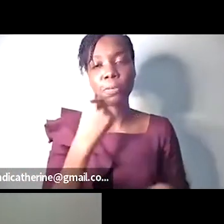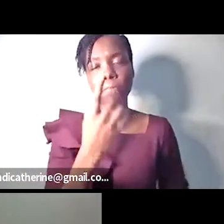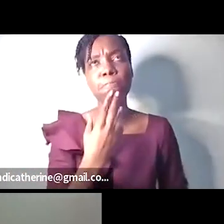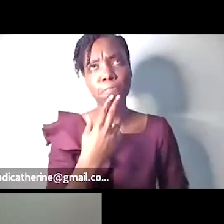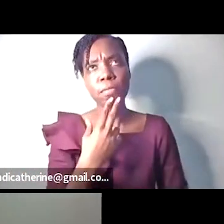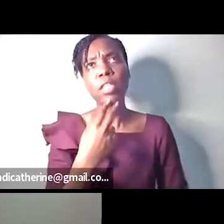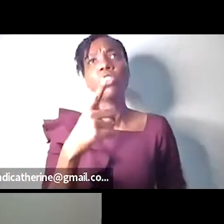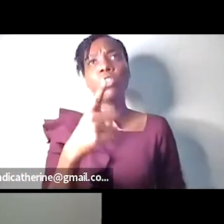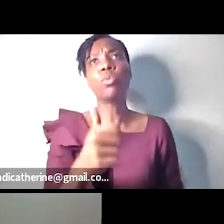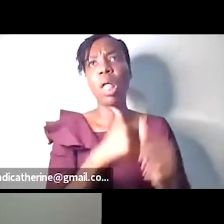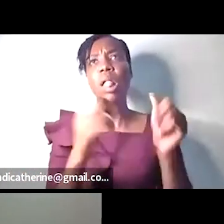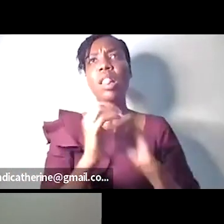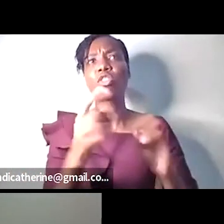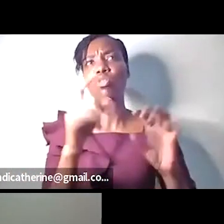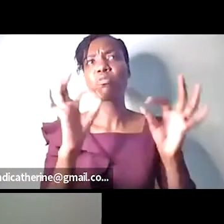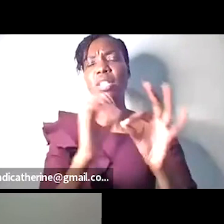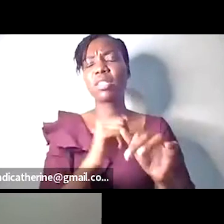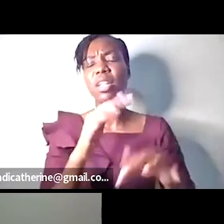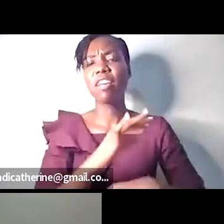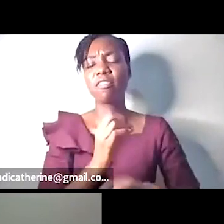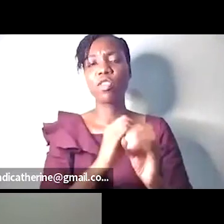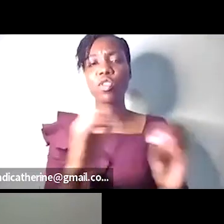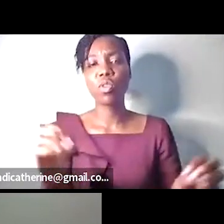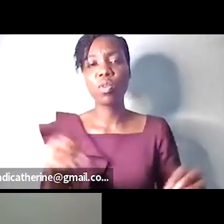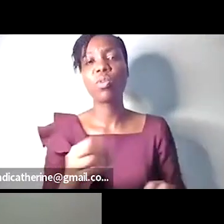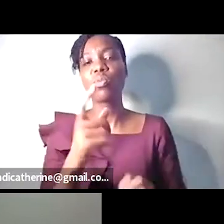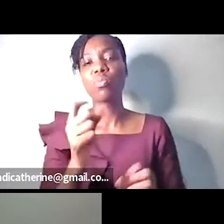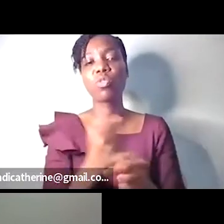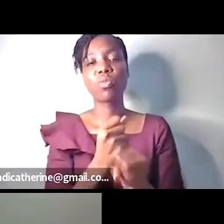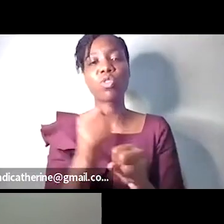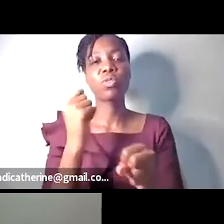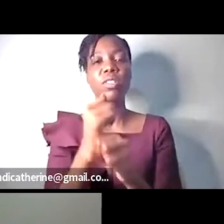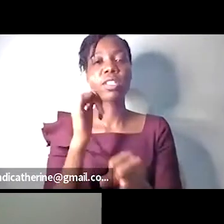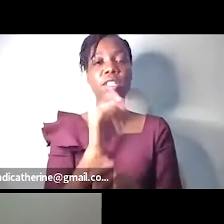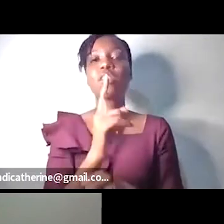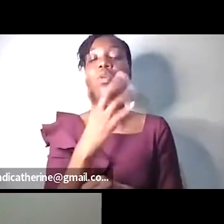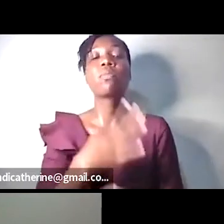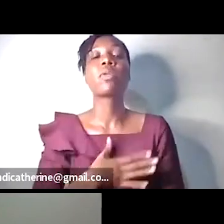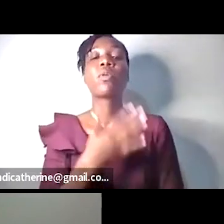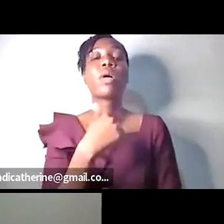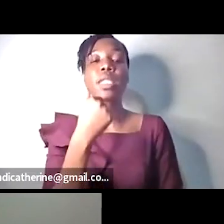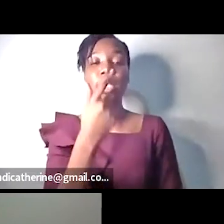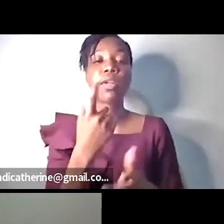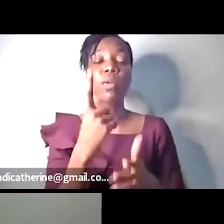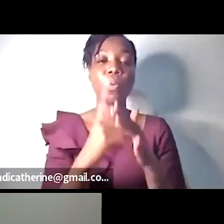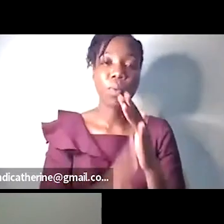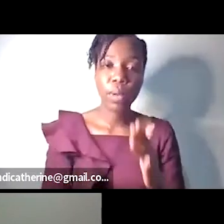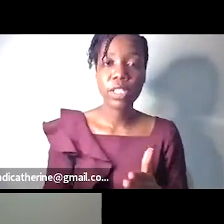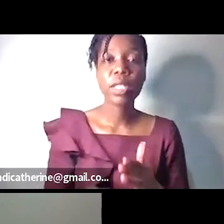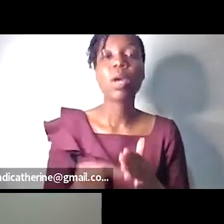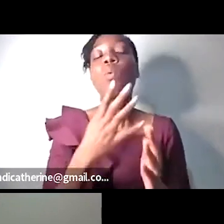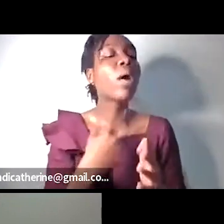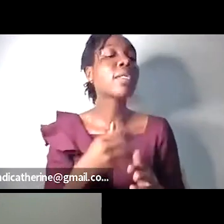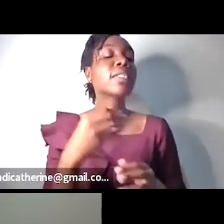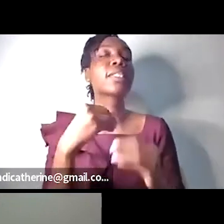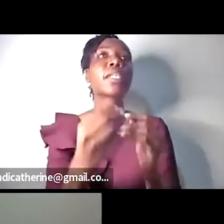not smart enough, you're not intelligent enough. Allow me to tell you this. I've written some books.